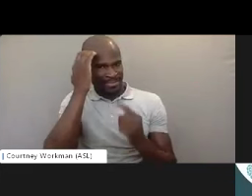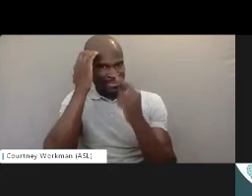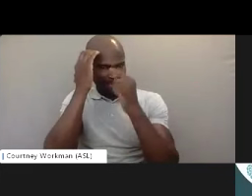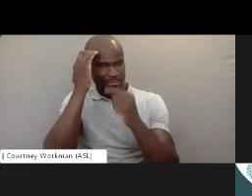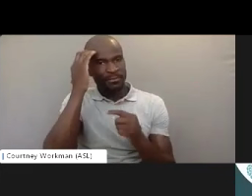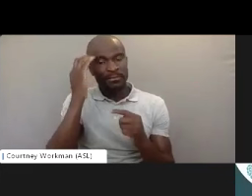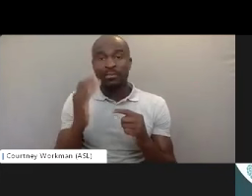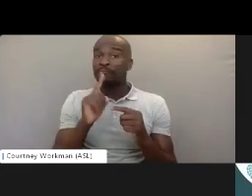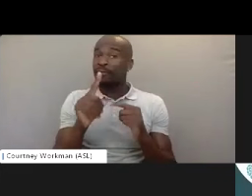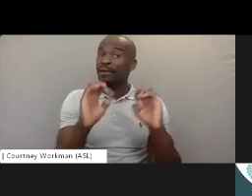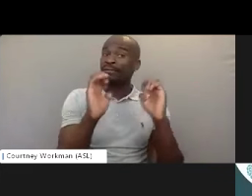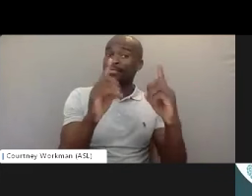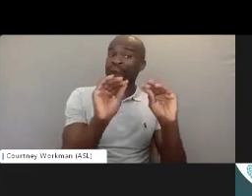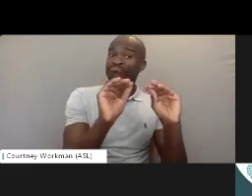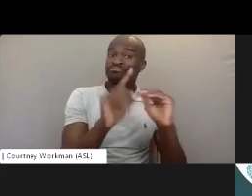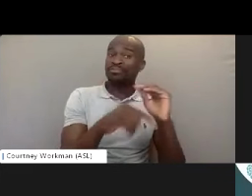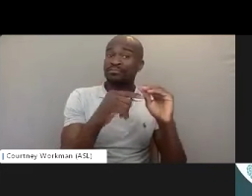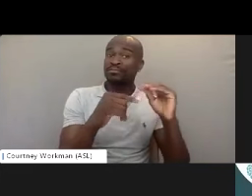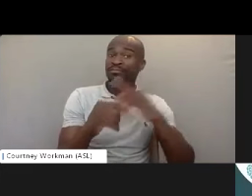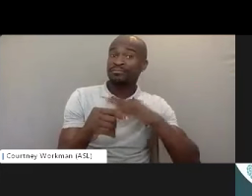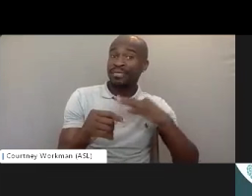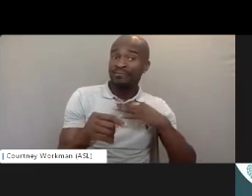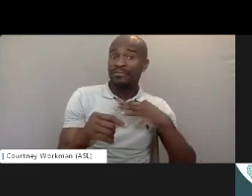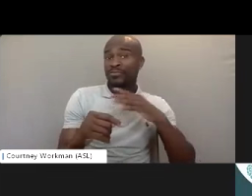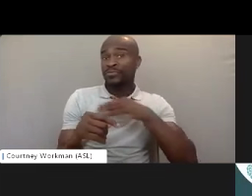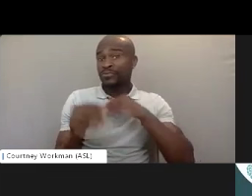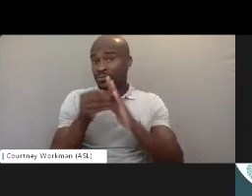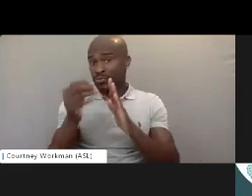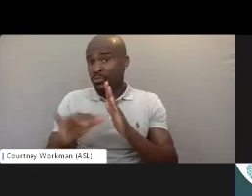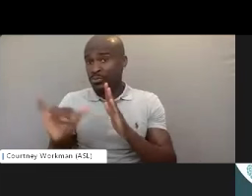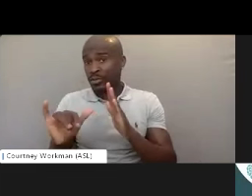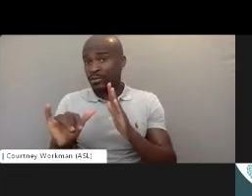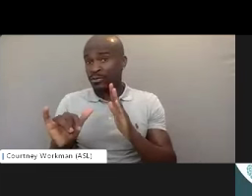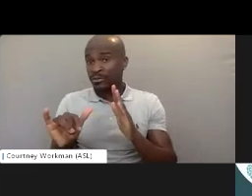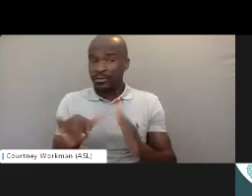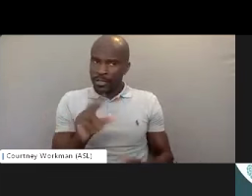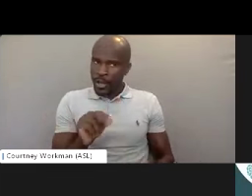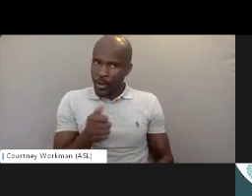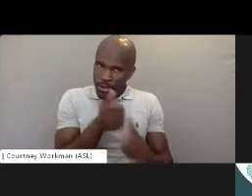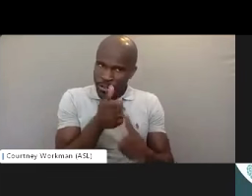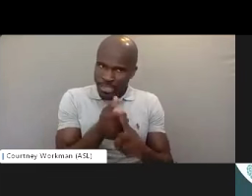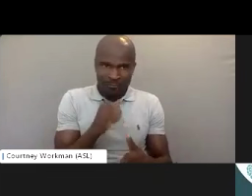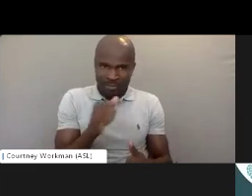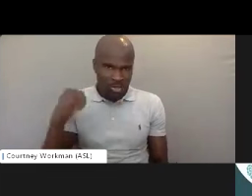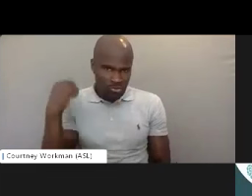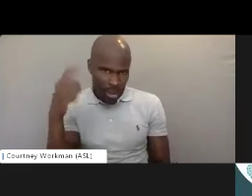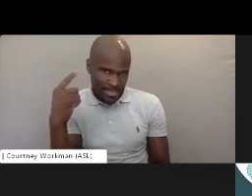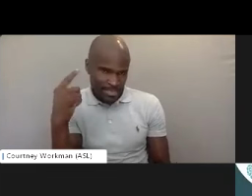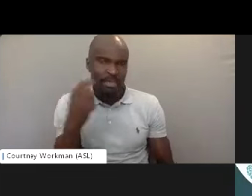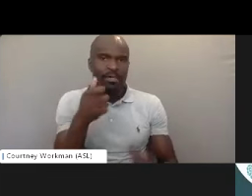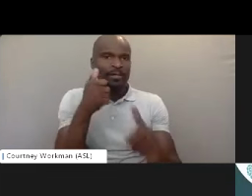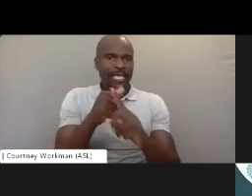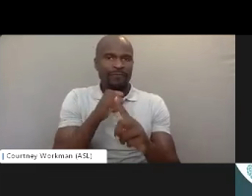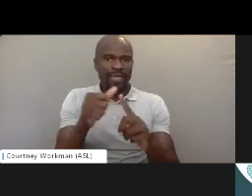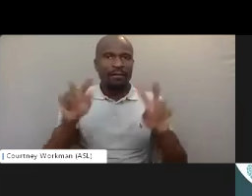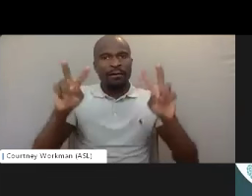educating our staff and students about how the brain functions differently. No, you're not crazy. No, you're not a bad kid. We have to